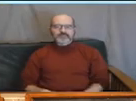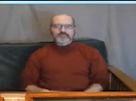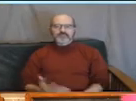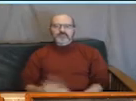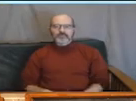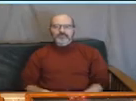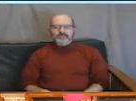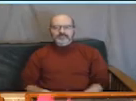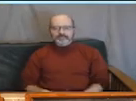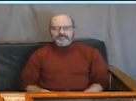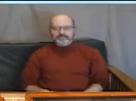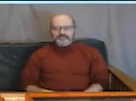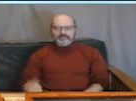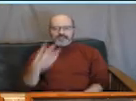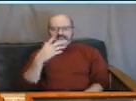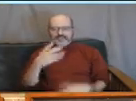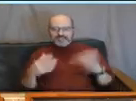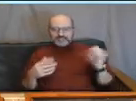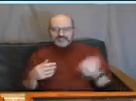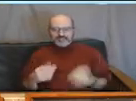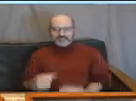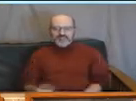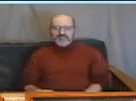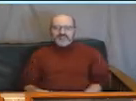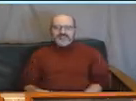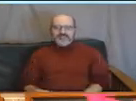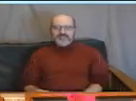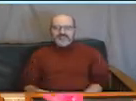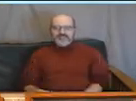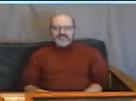we go. Toss, catch. Put it back.